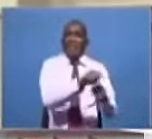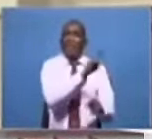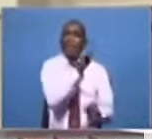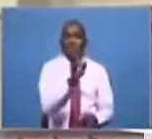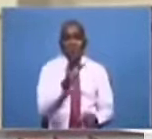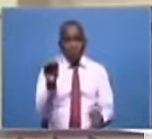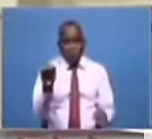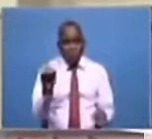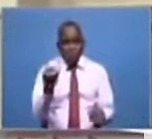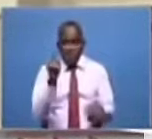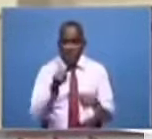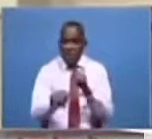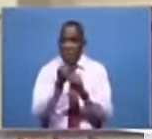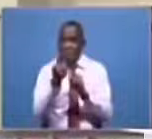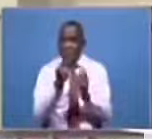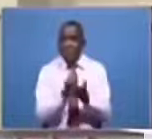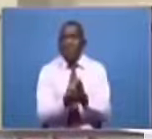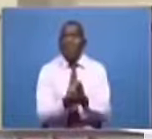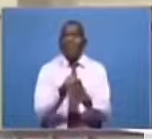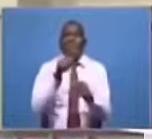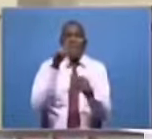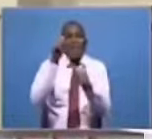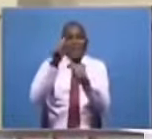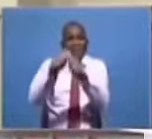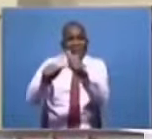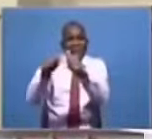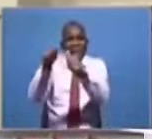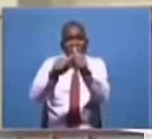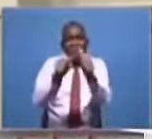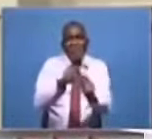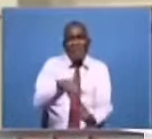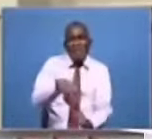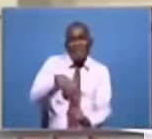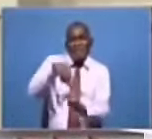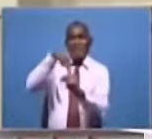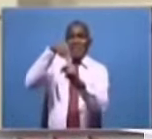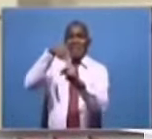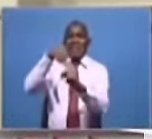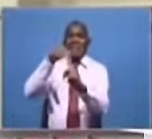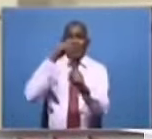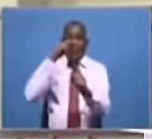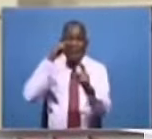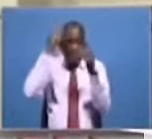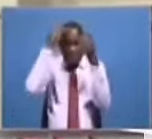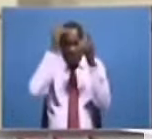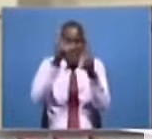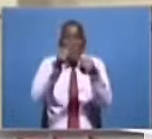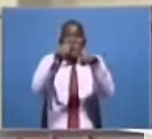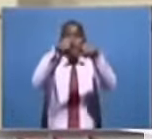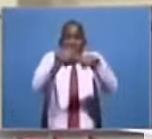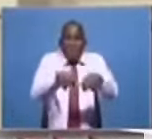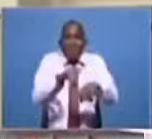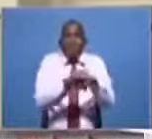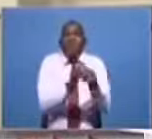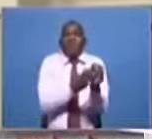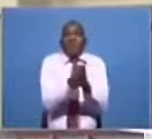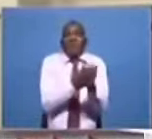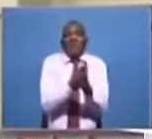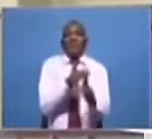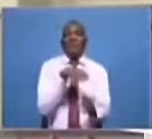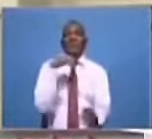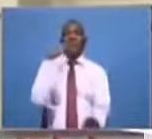there. It cannot be so. Every articulation of a decision based on the interest of